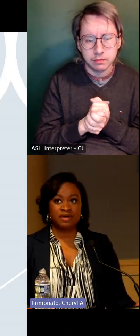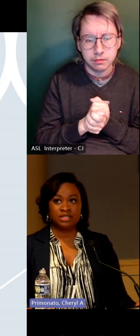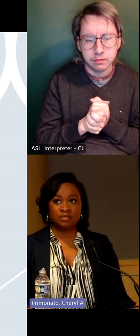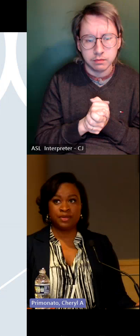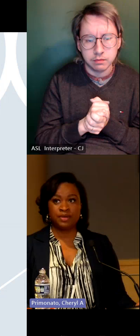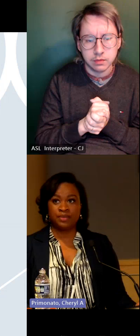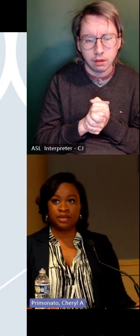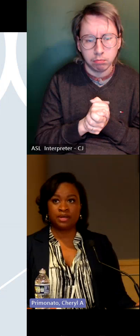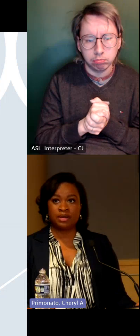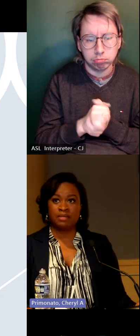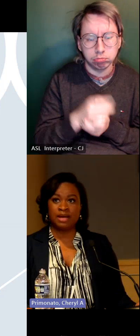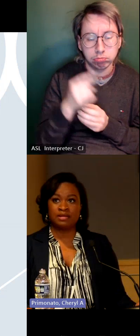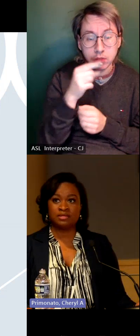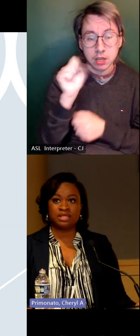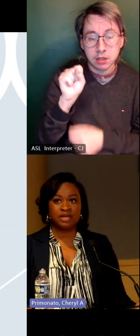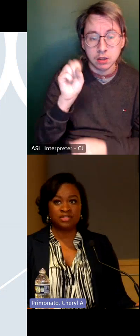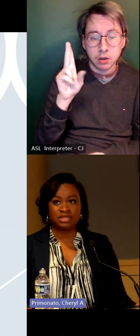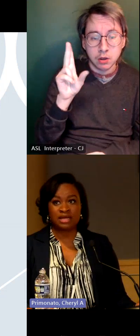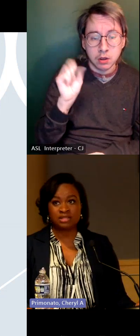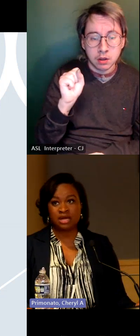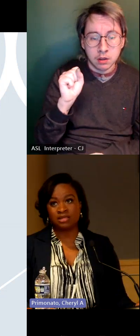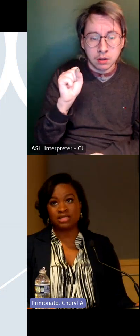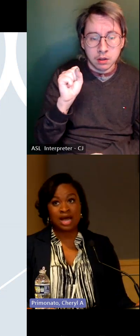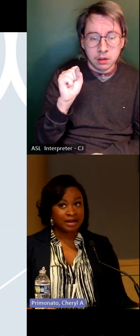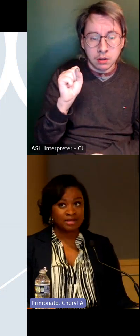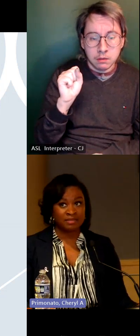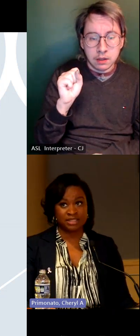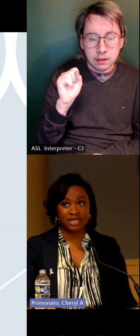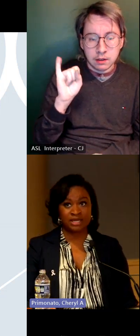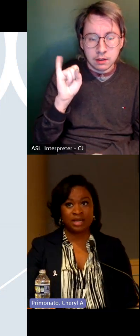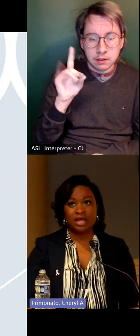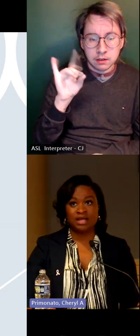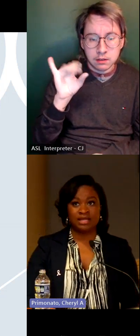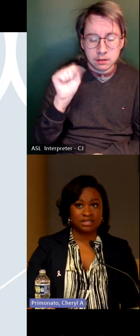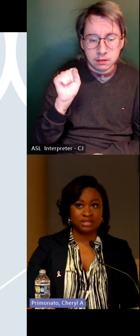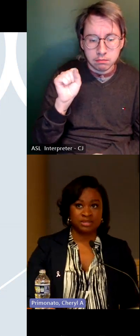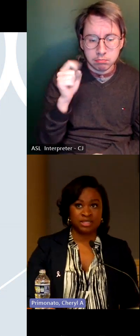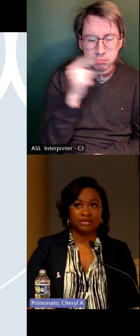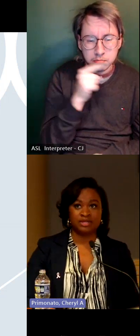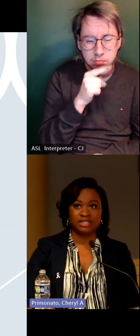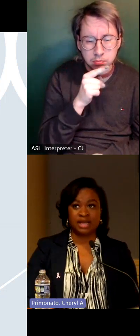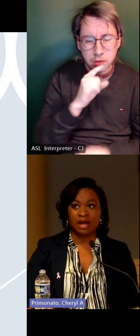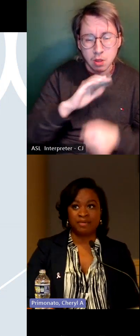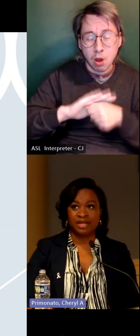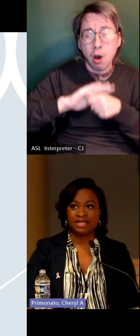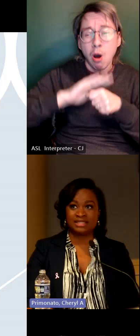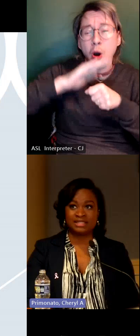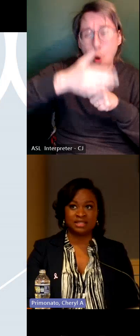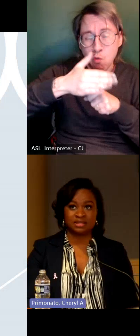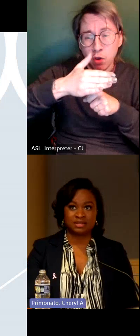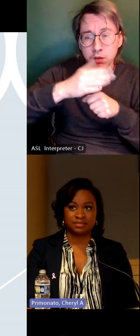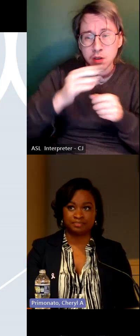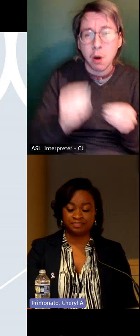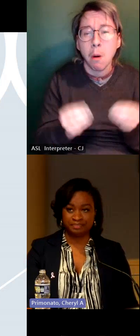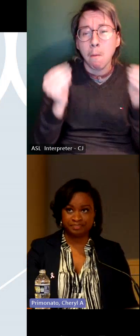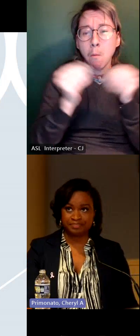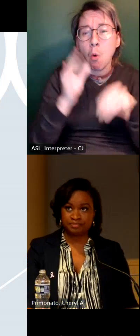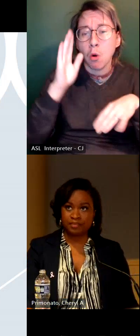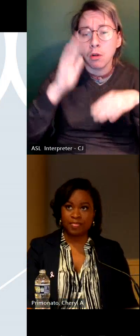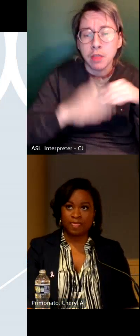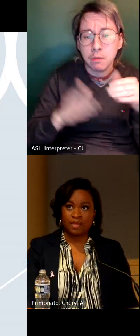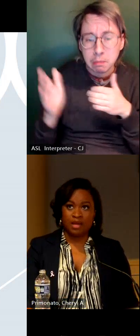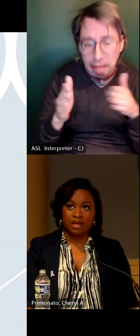Subsidies for the month of October were about $700,000 higher than budgeted, and that is due to increased state operating assistance.